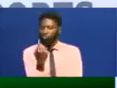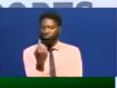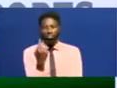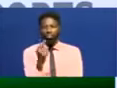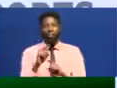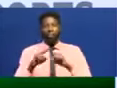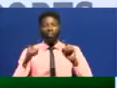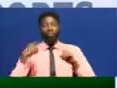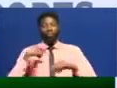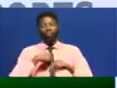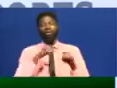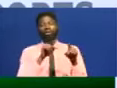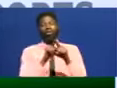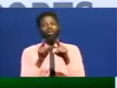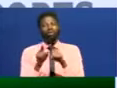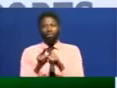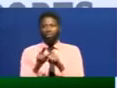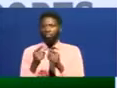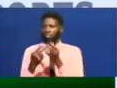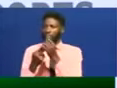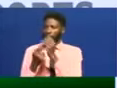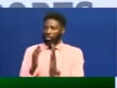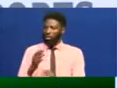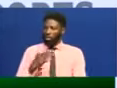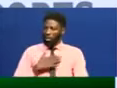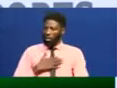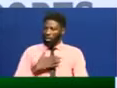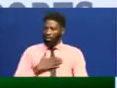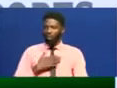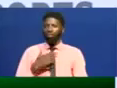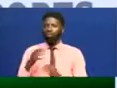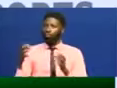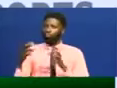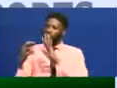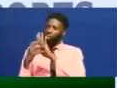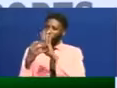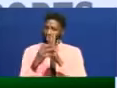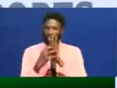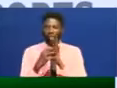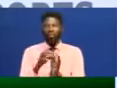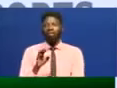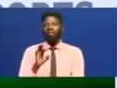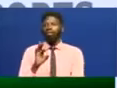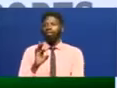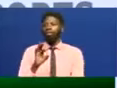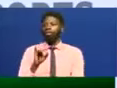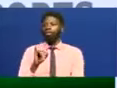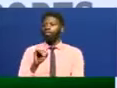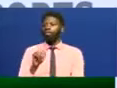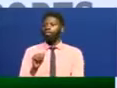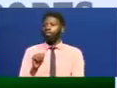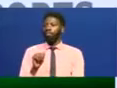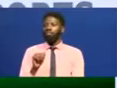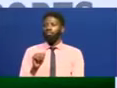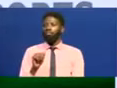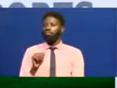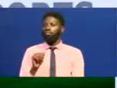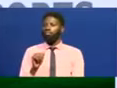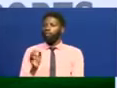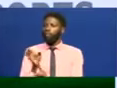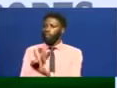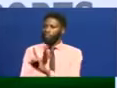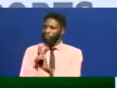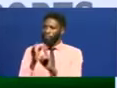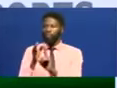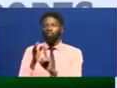partners, the promoter, the FIA, we convinced them that the